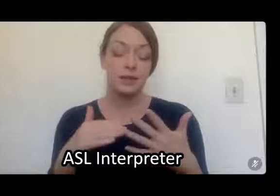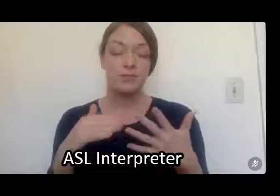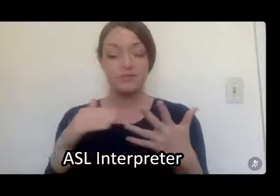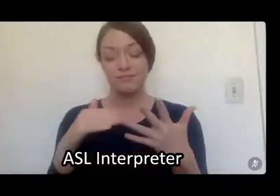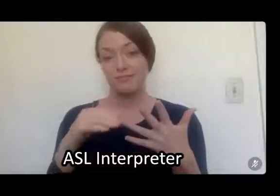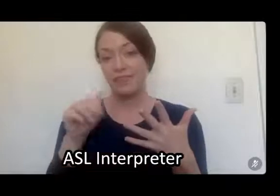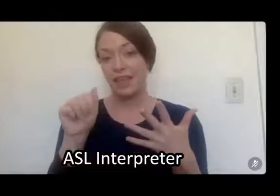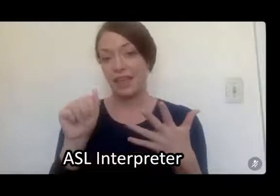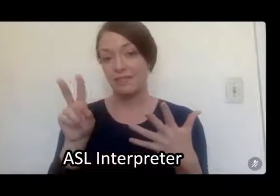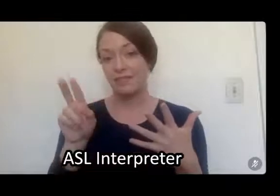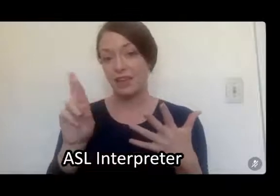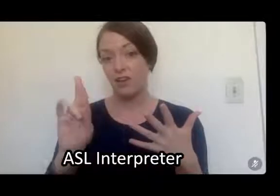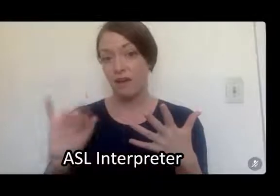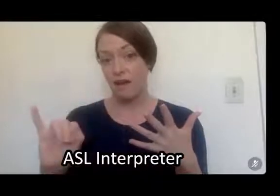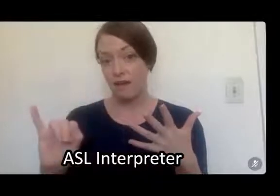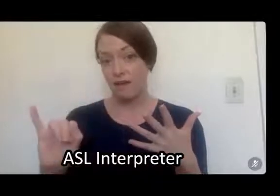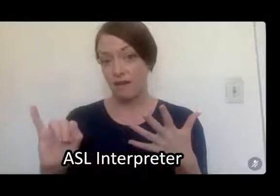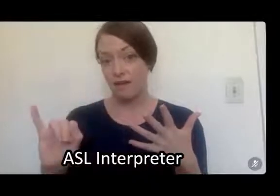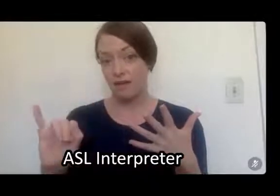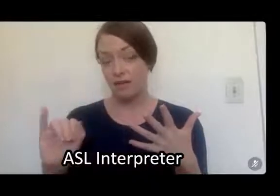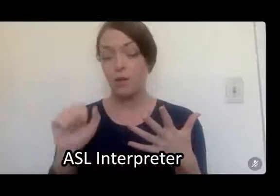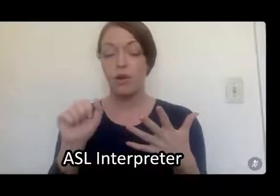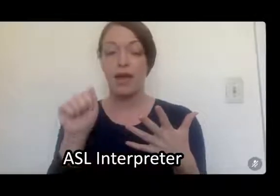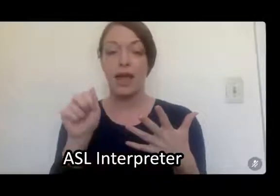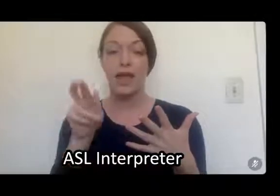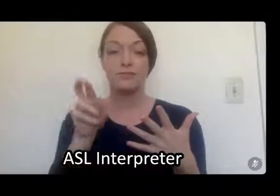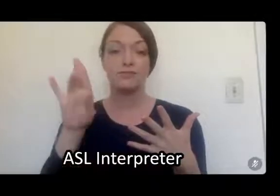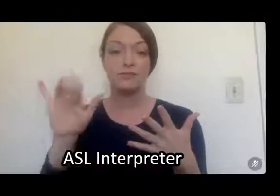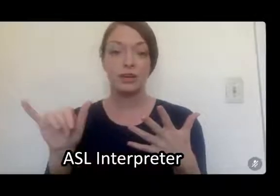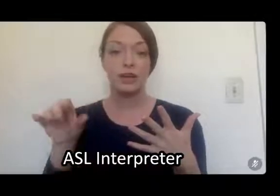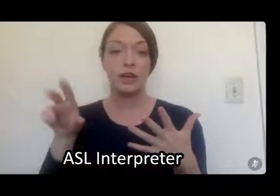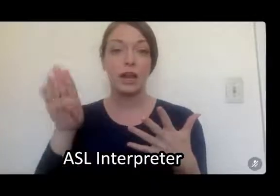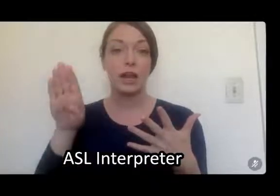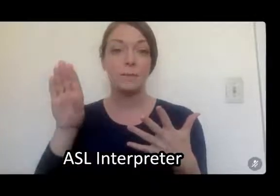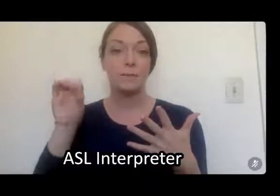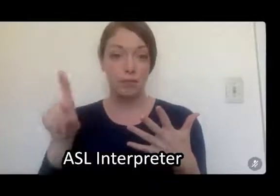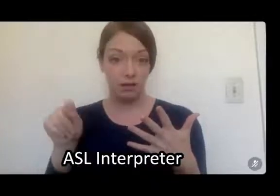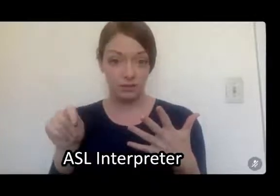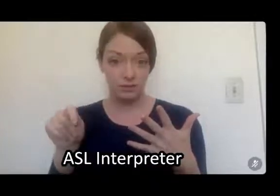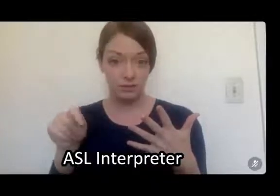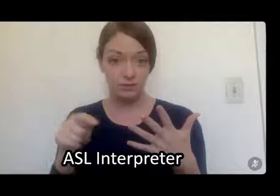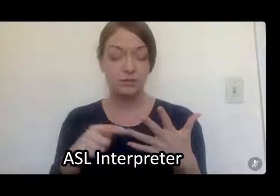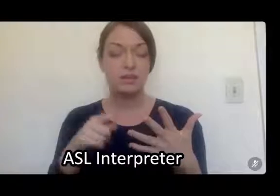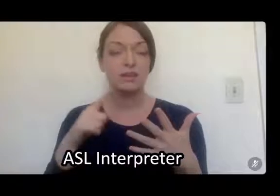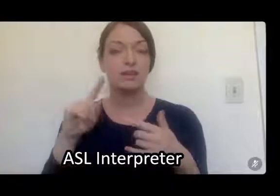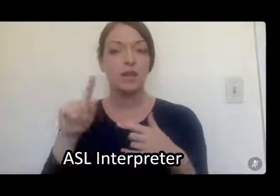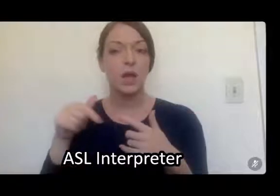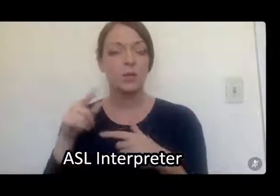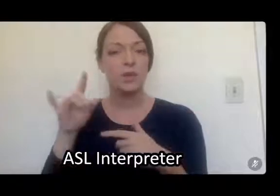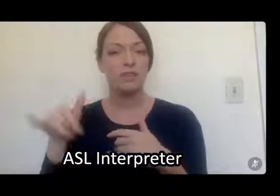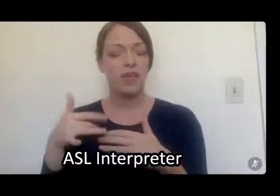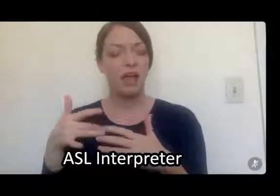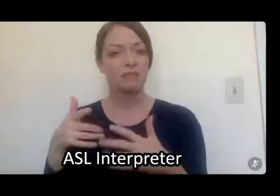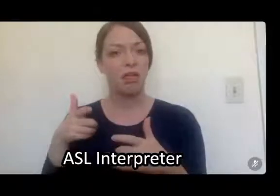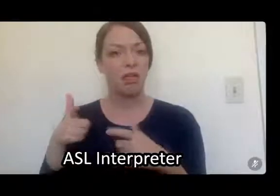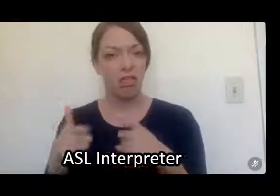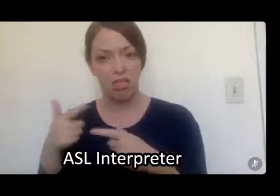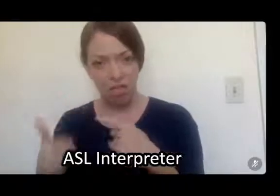AVRI or Avri bot. And whenever it's rolling bad for me, I will